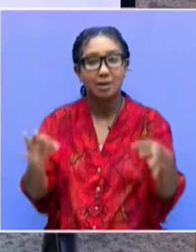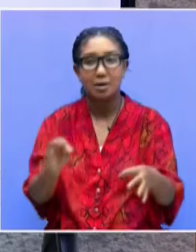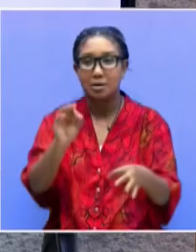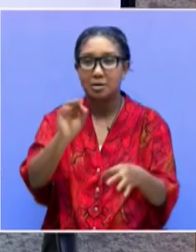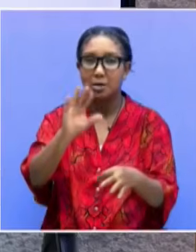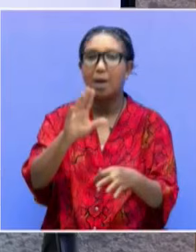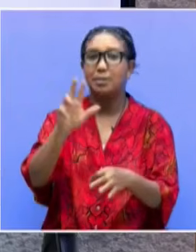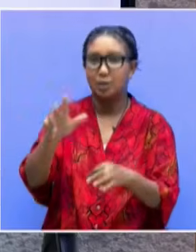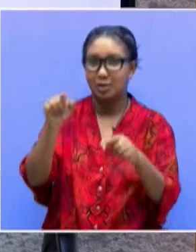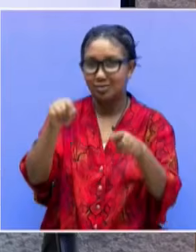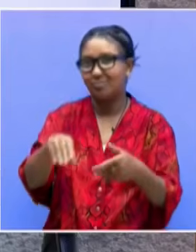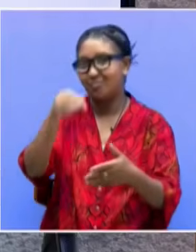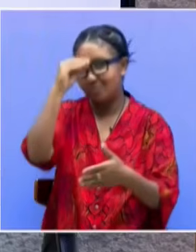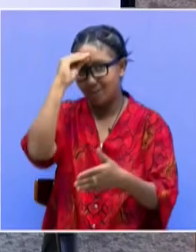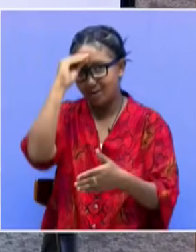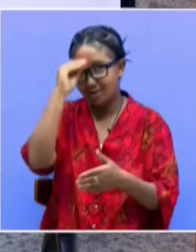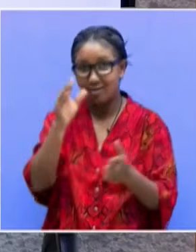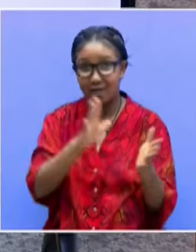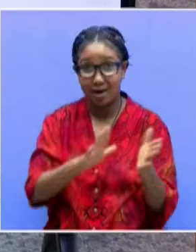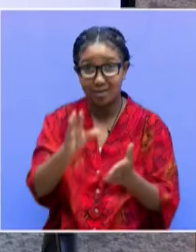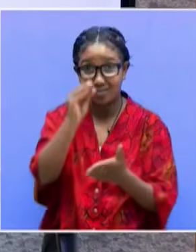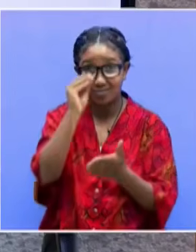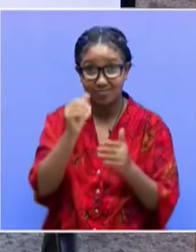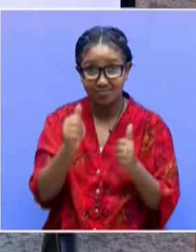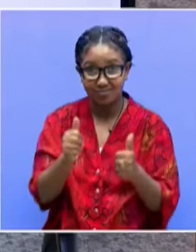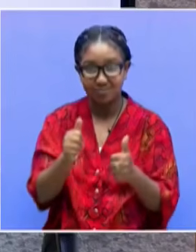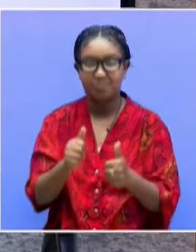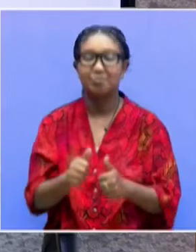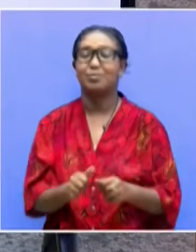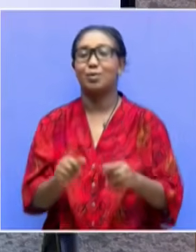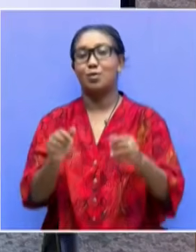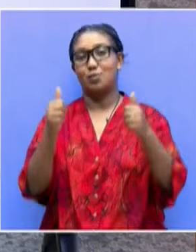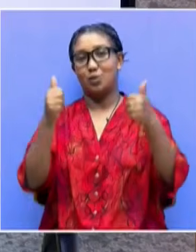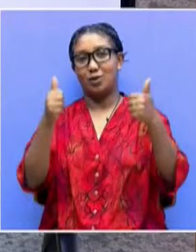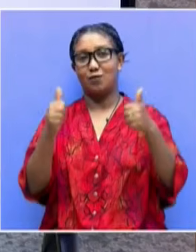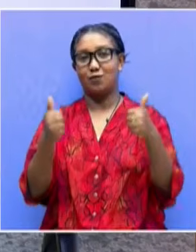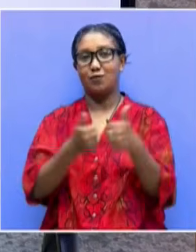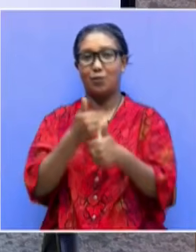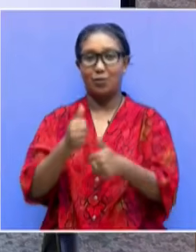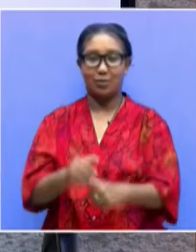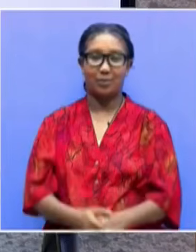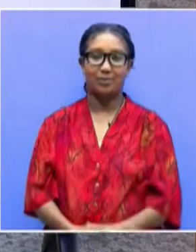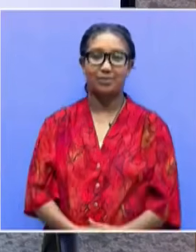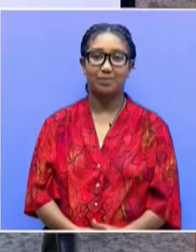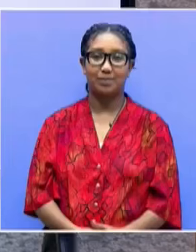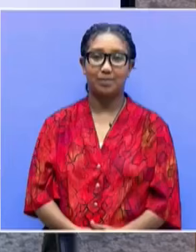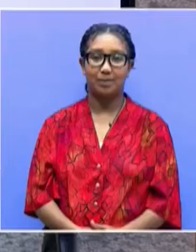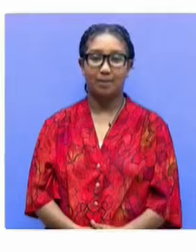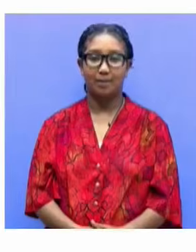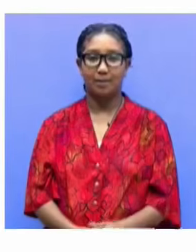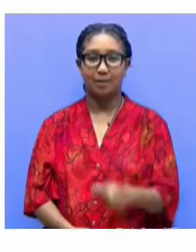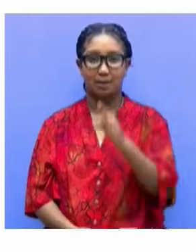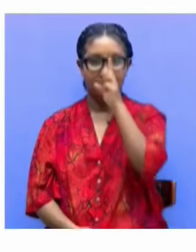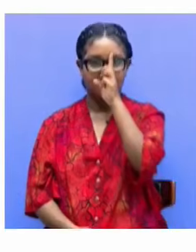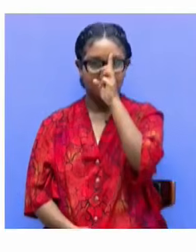3 that we're going to learn. Are you ready? Wonderful. Follow me. Okay.